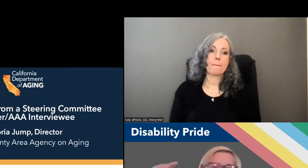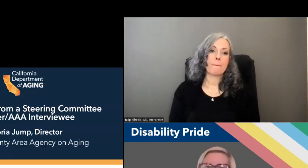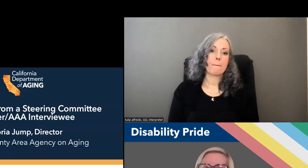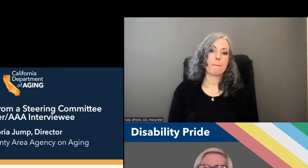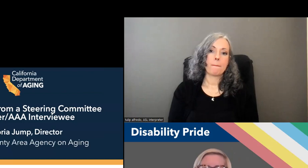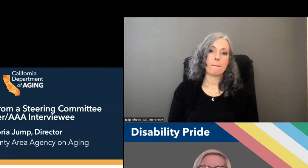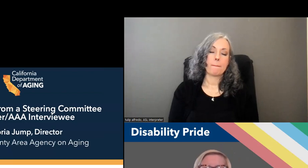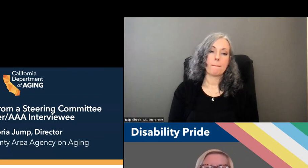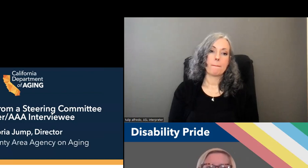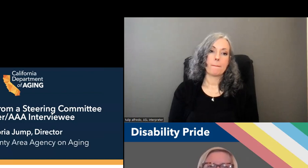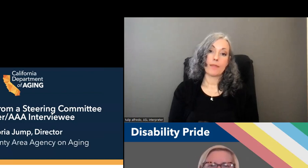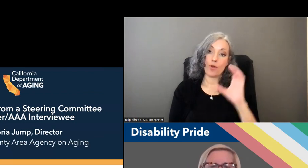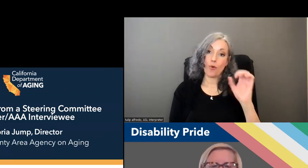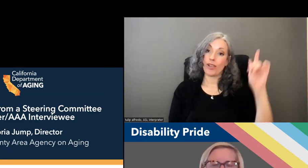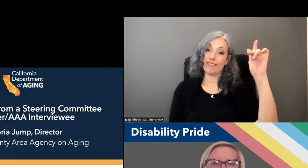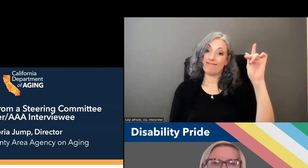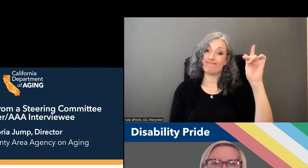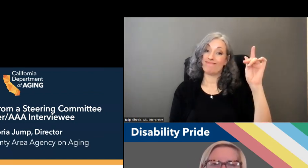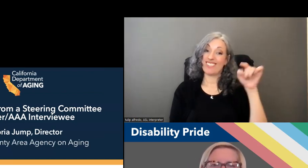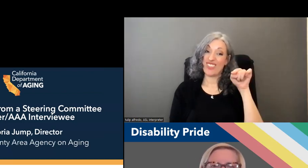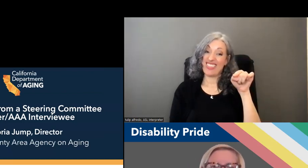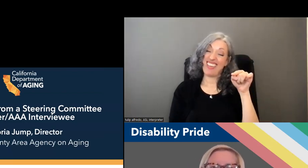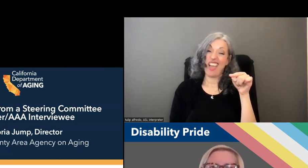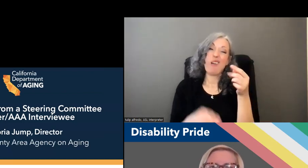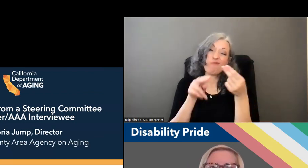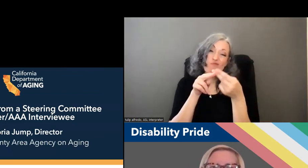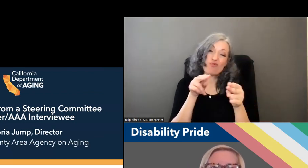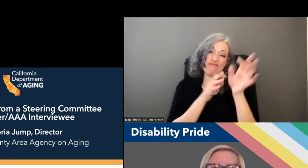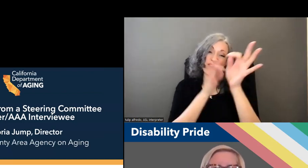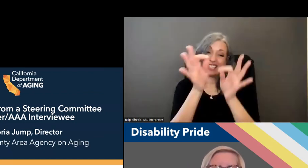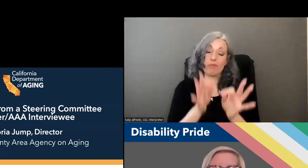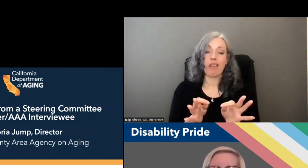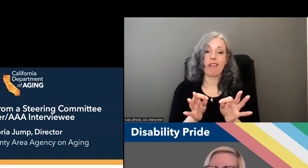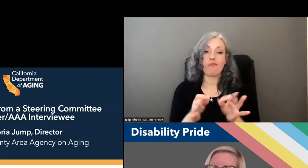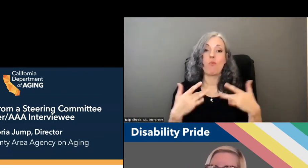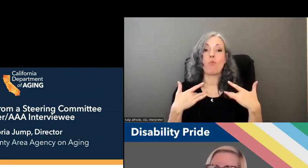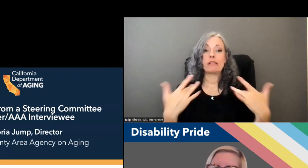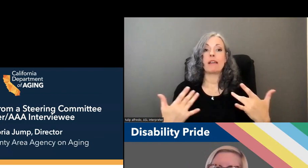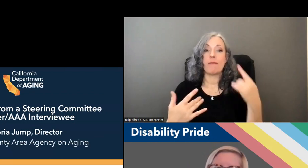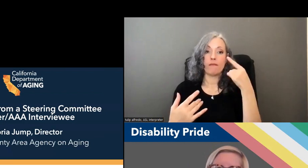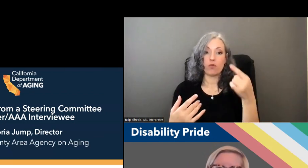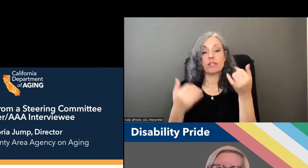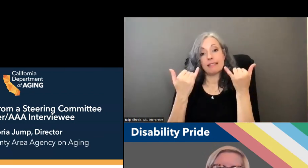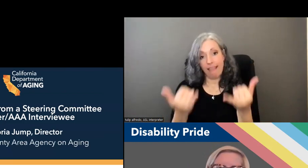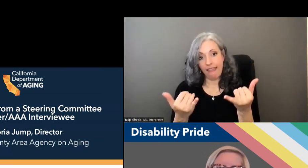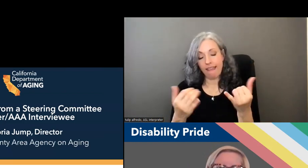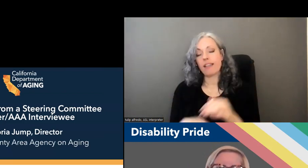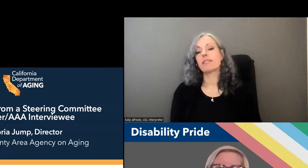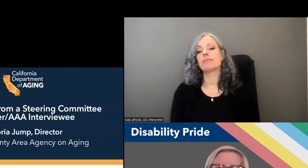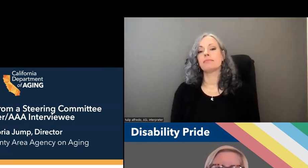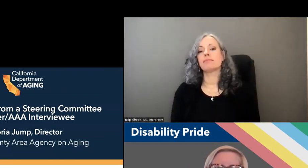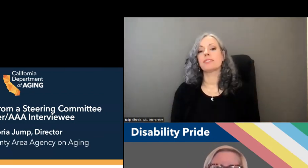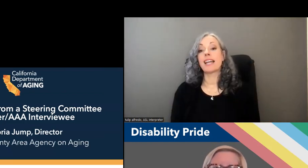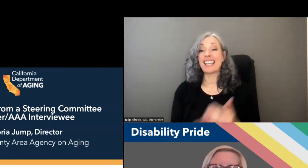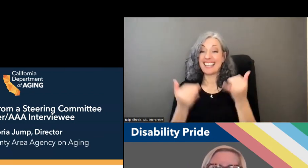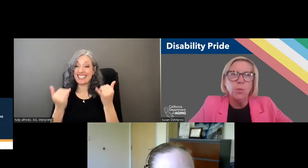all right so that's a brief background on what's what led to today and if she's joined us um i'd